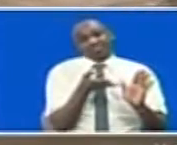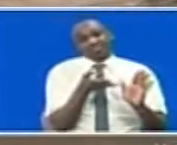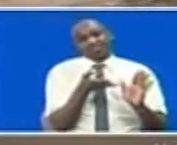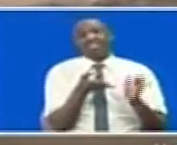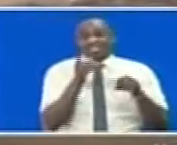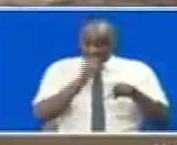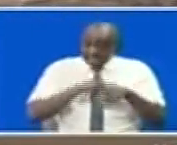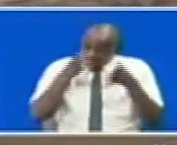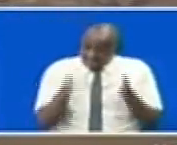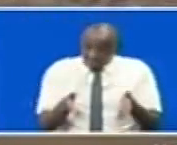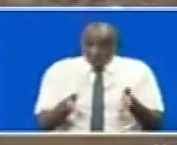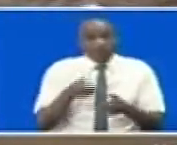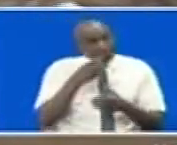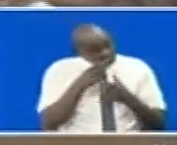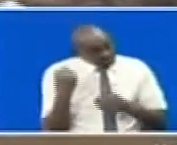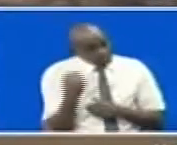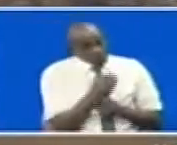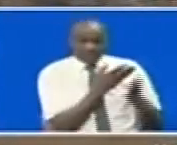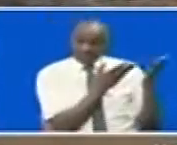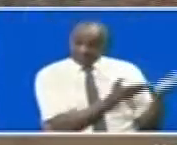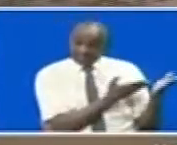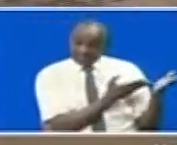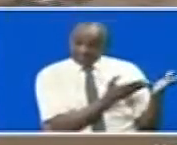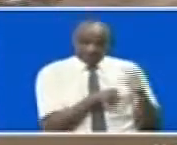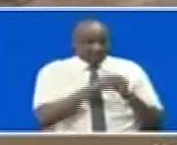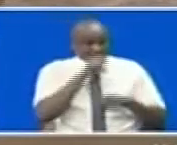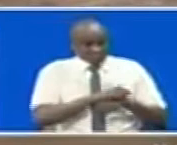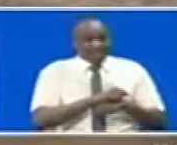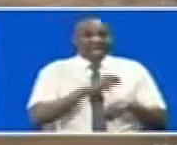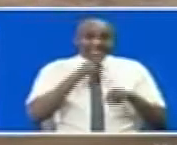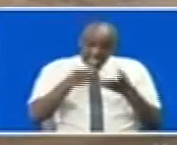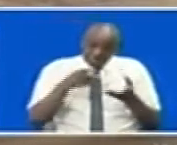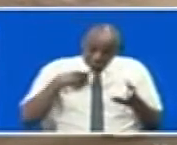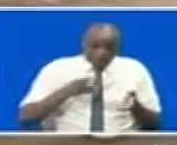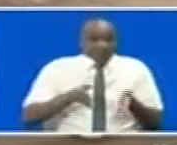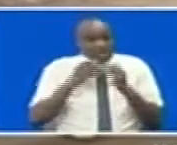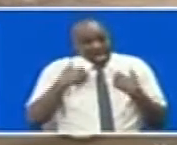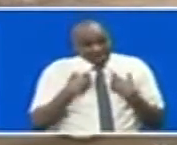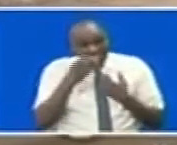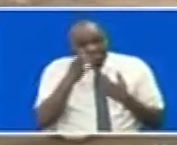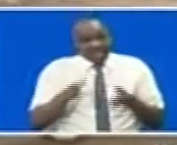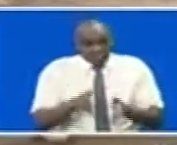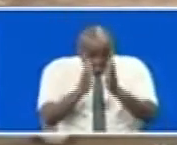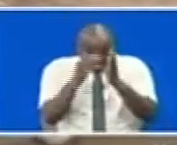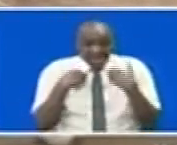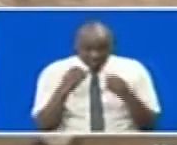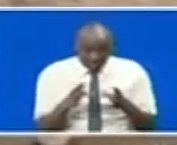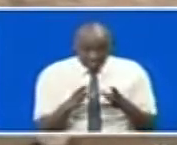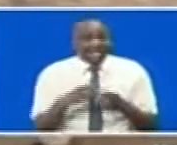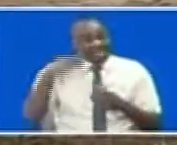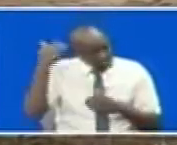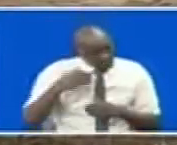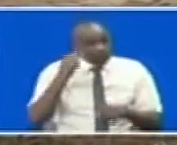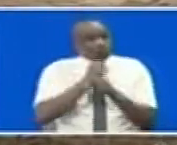the meantime, for Lenny Solanka and other Ilmao pupils, until corridors are put alongside the railway track, every school day